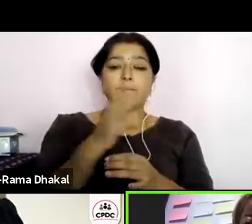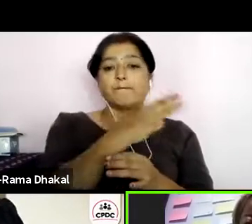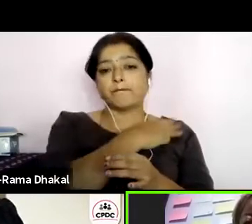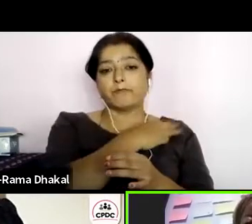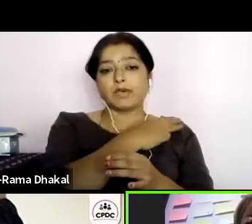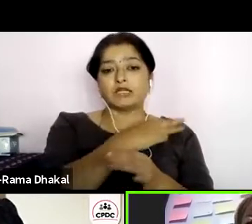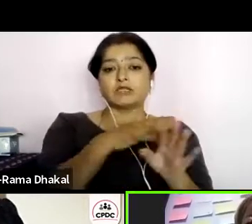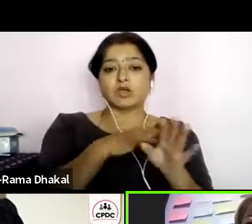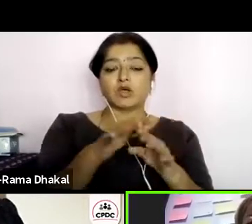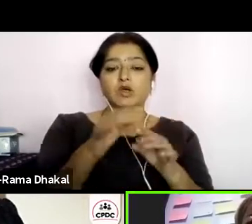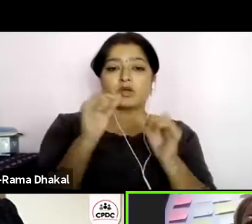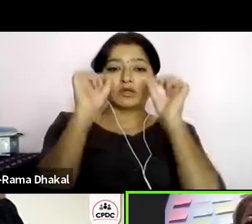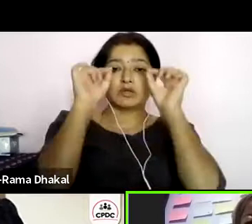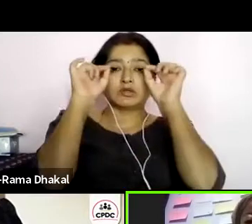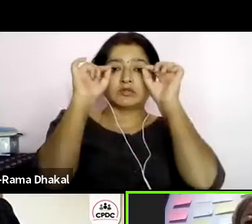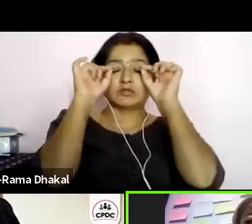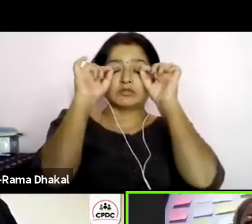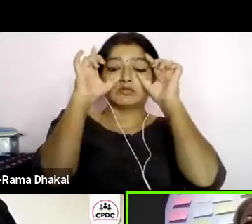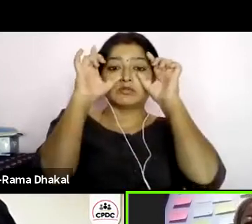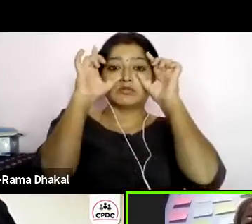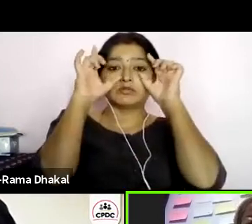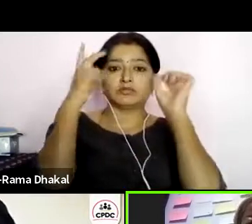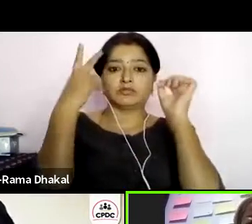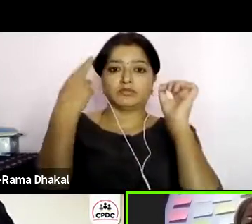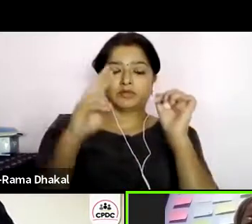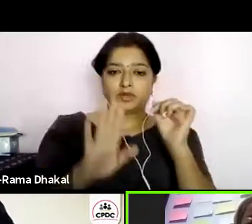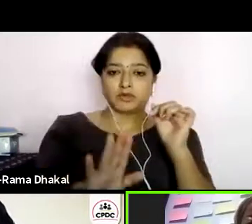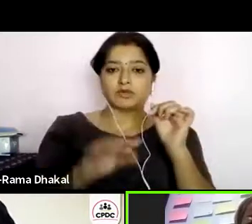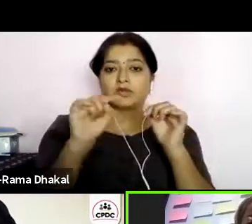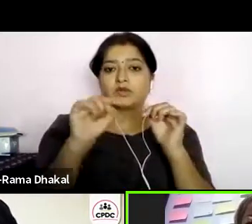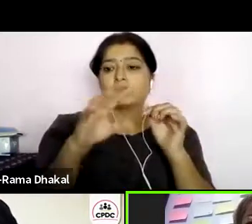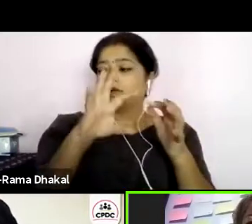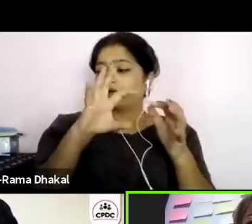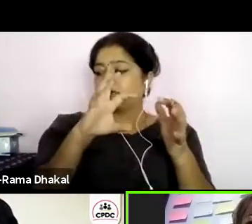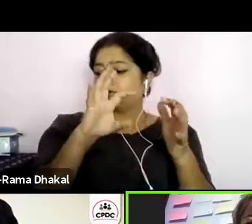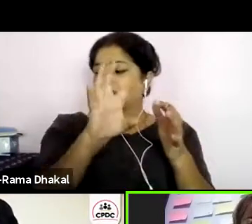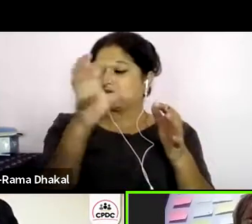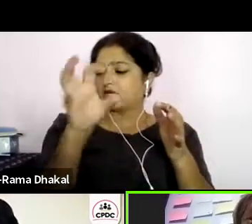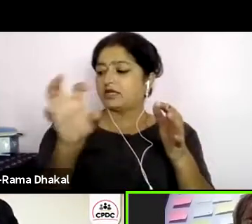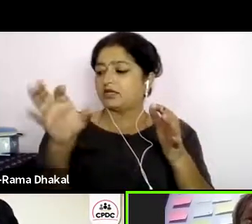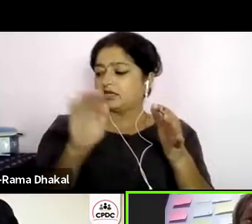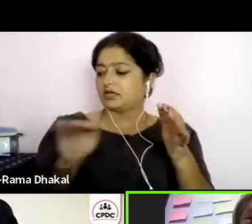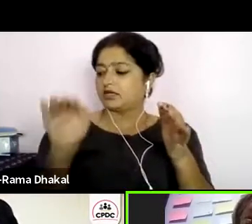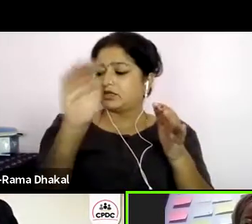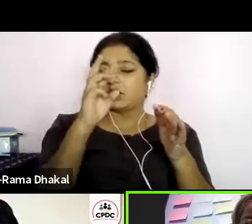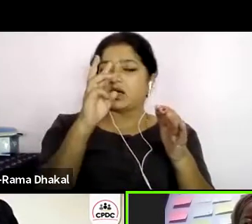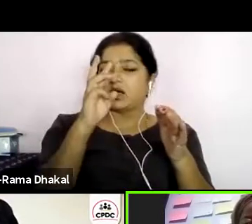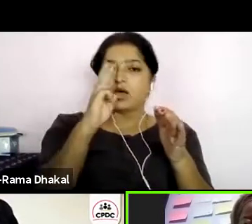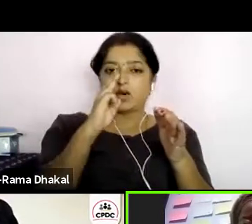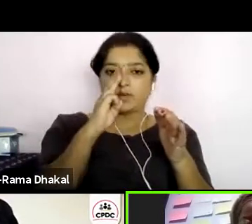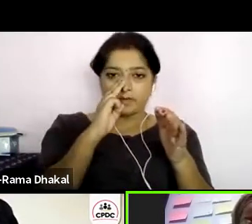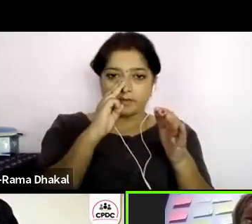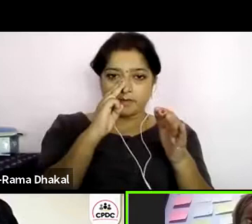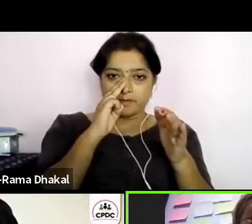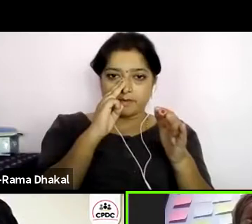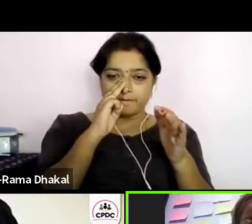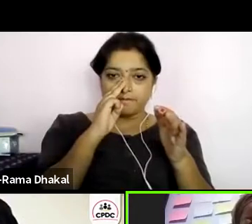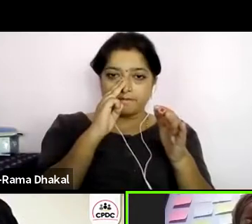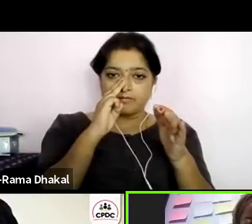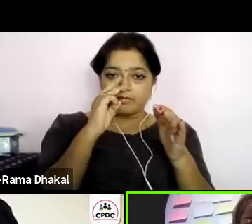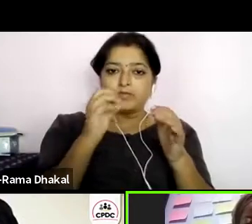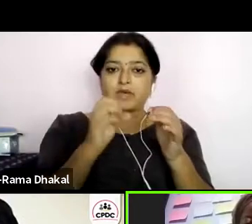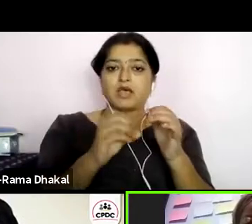taking care of these places before in the earlier years. So there is a need for